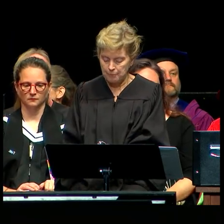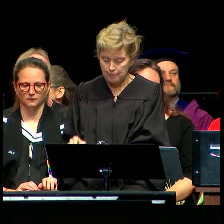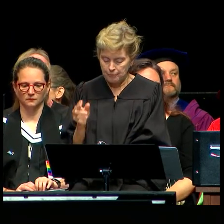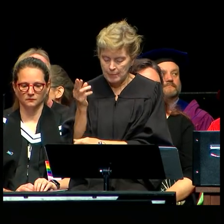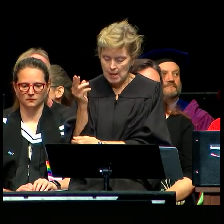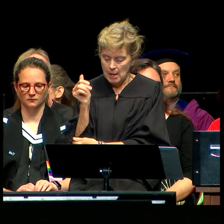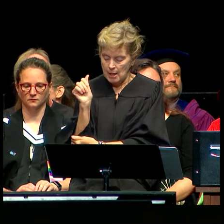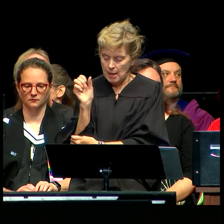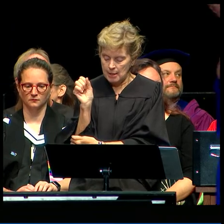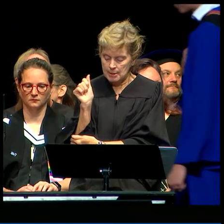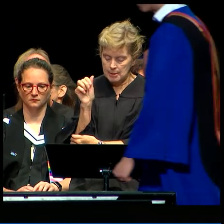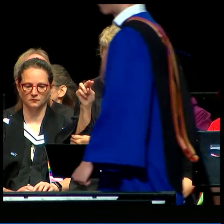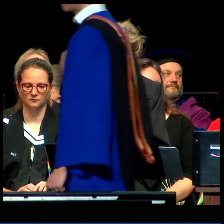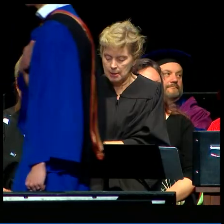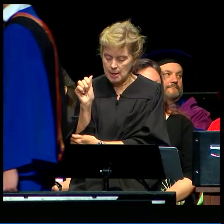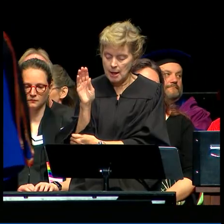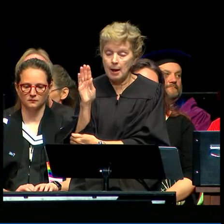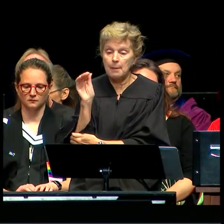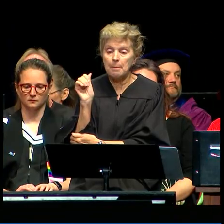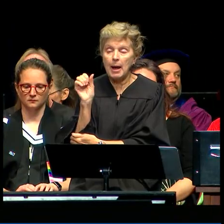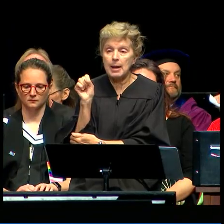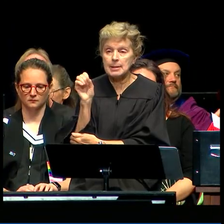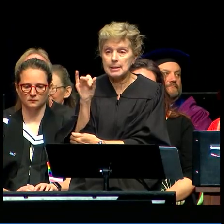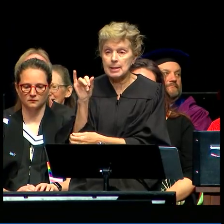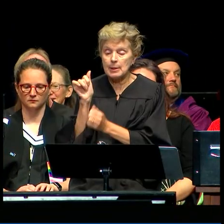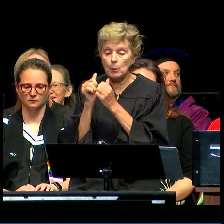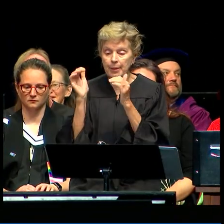Hassan Abbasi, with distinction.